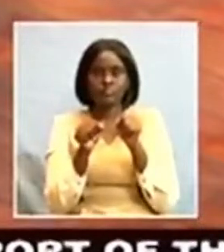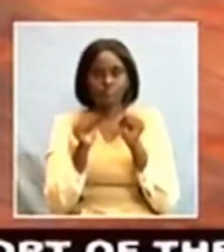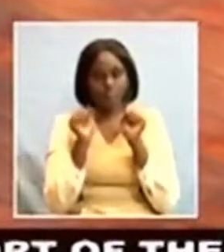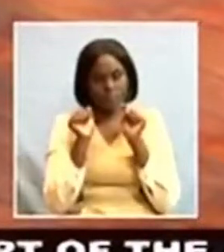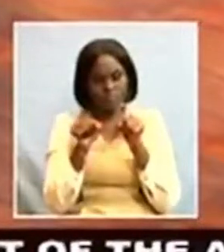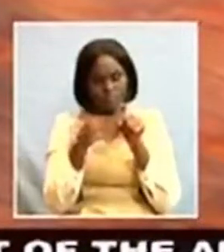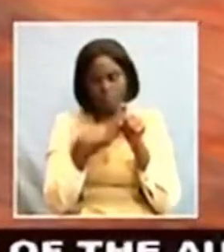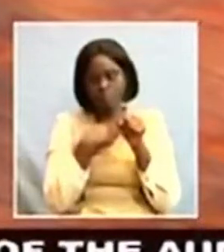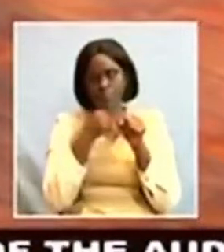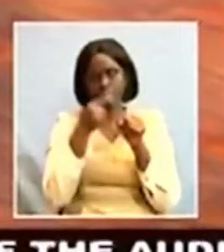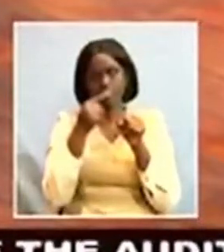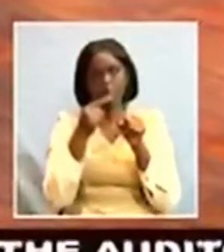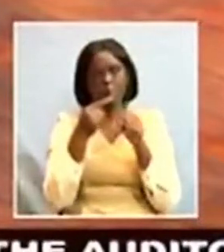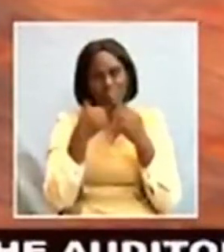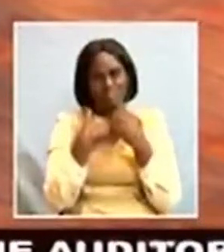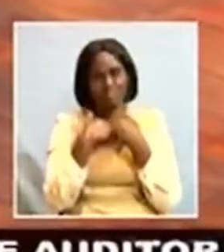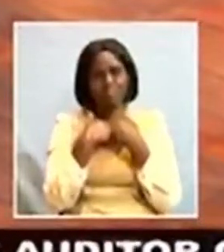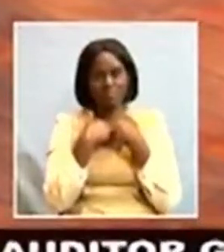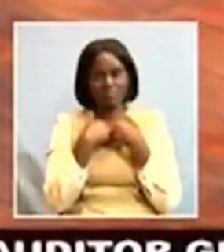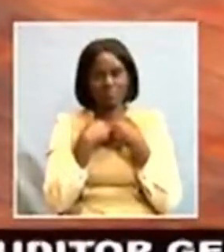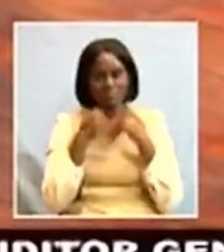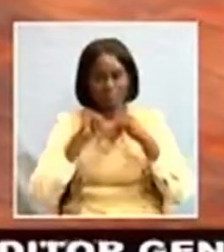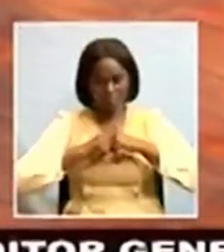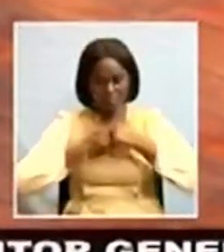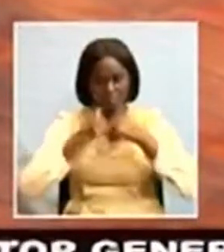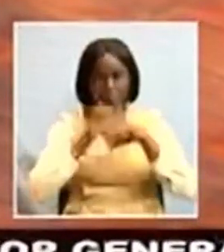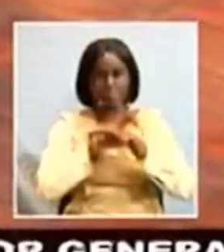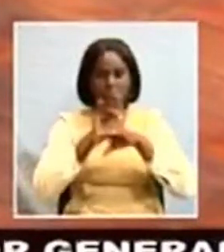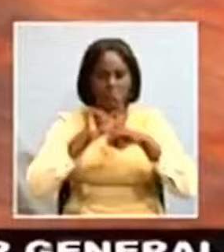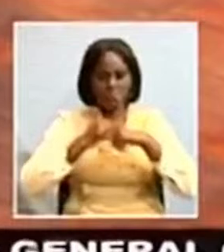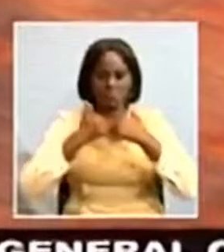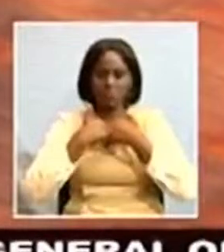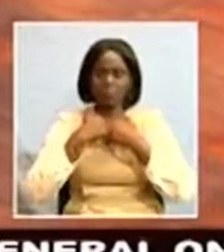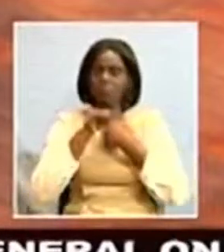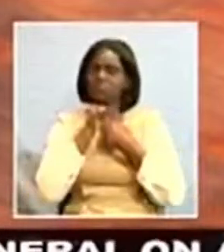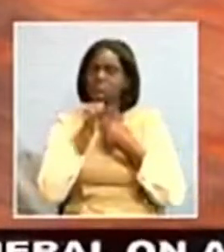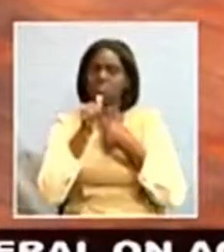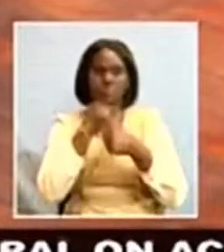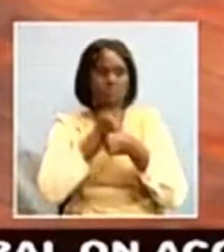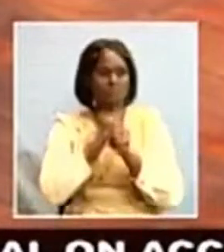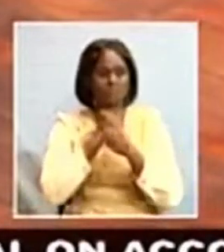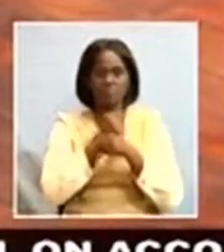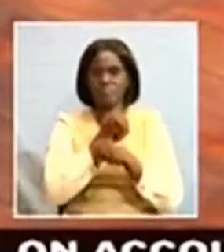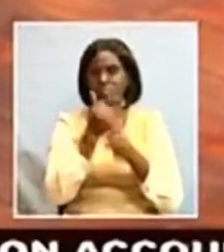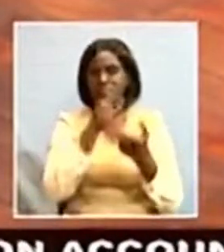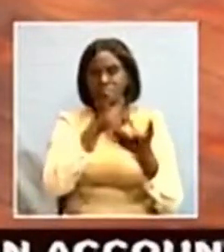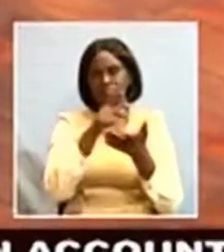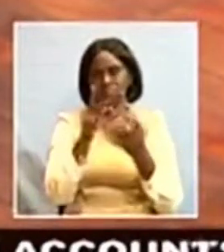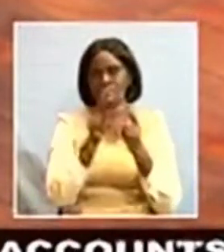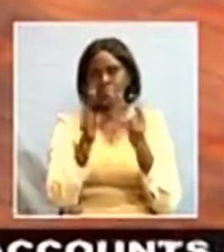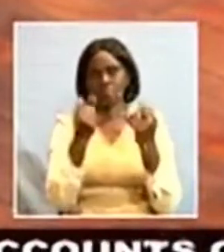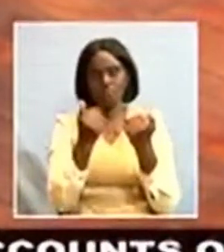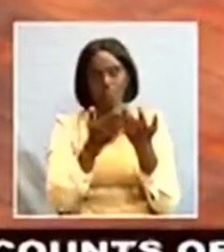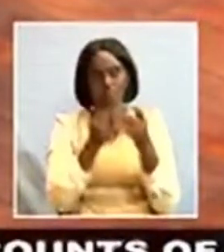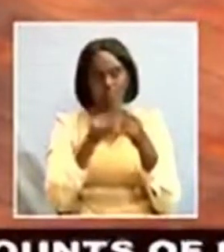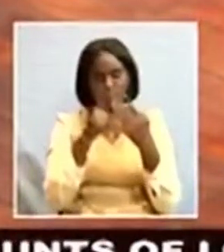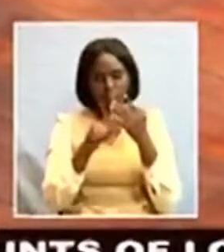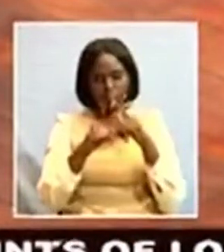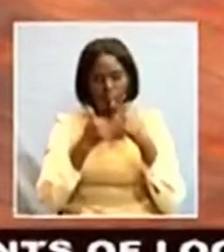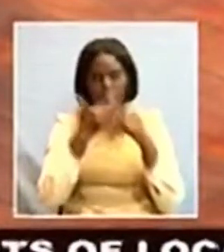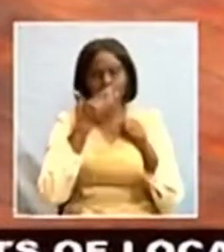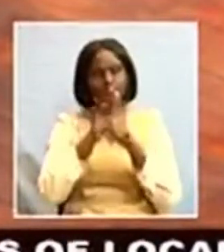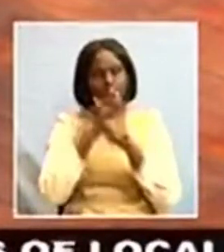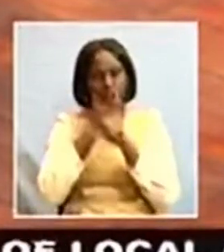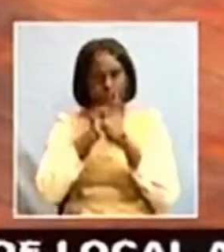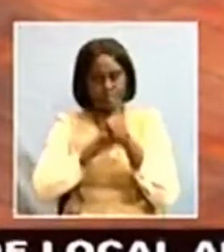could say it has been our lapse where we have not made any payments so far. However, Chair, we are committed